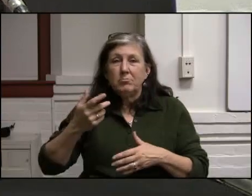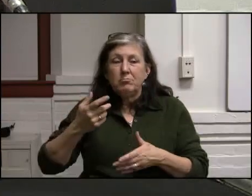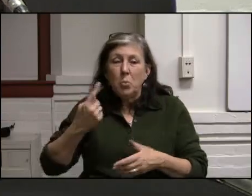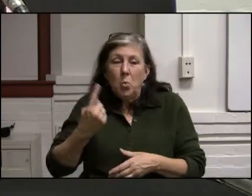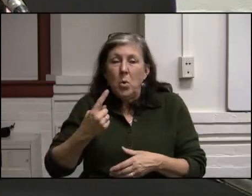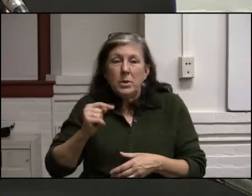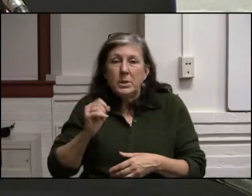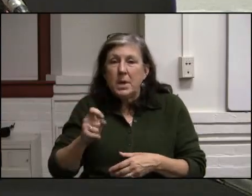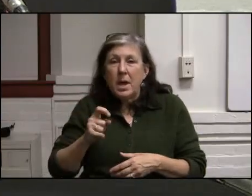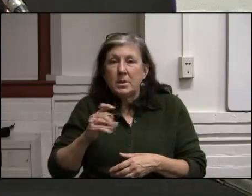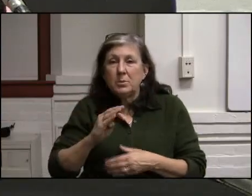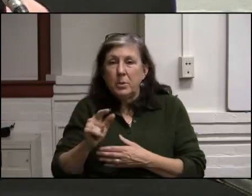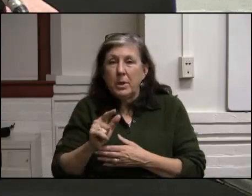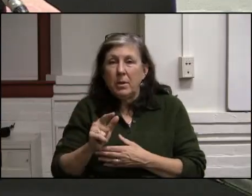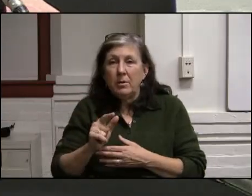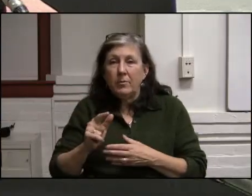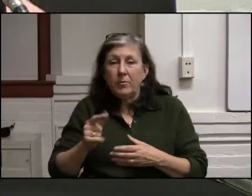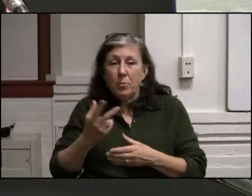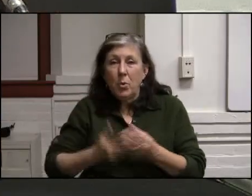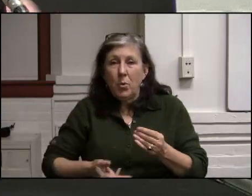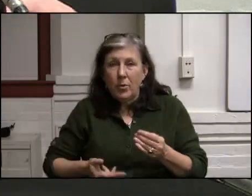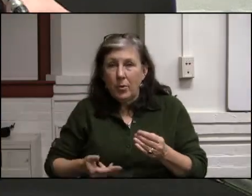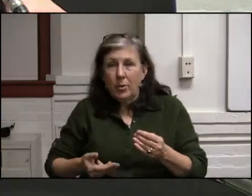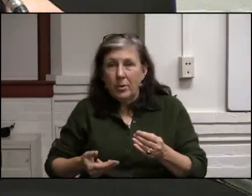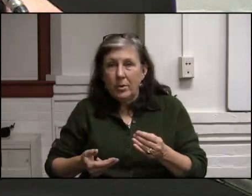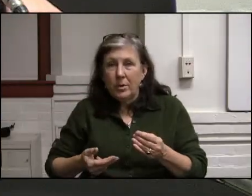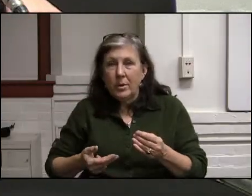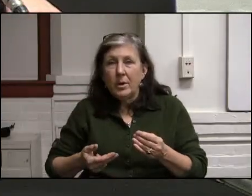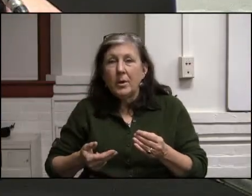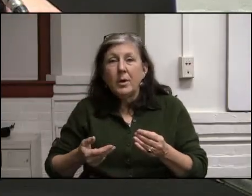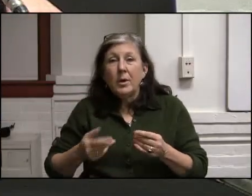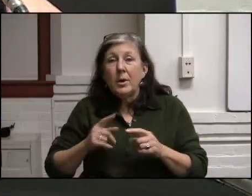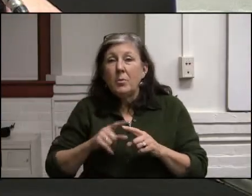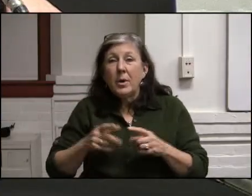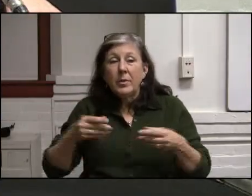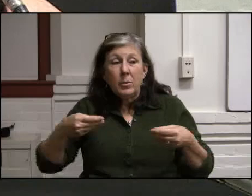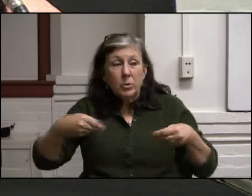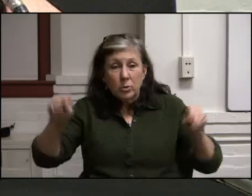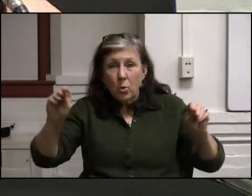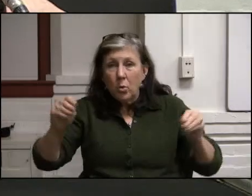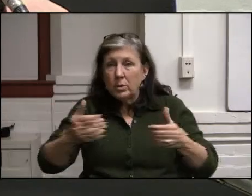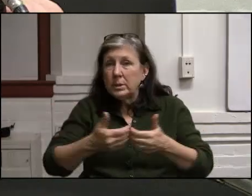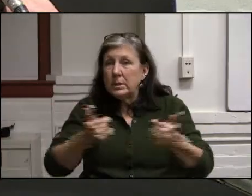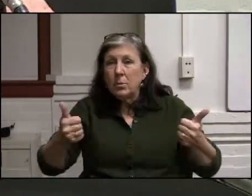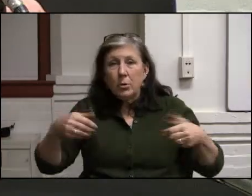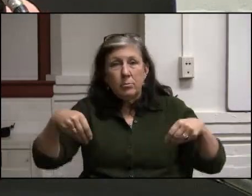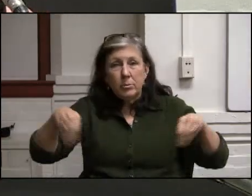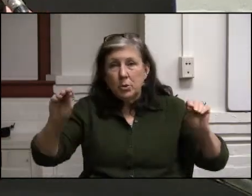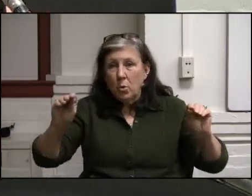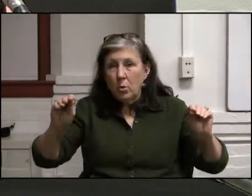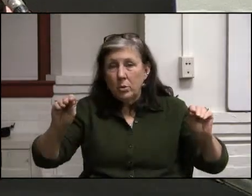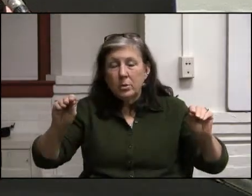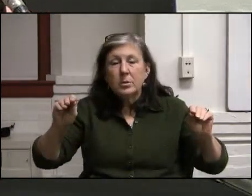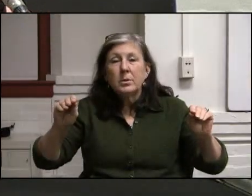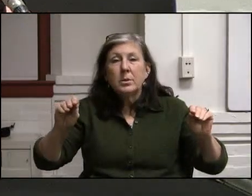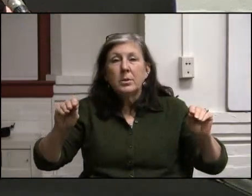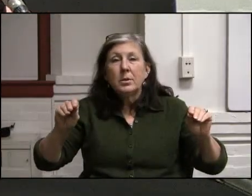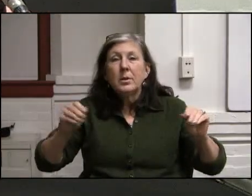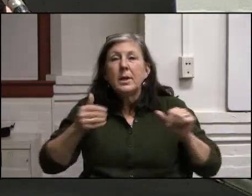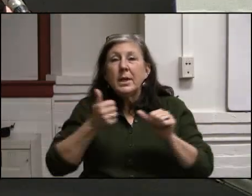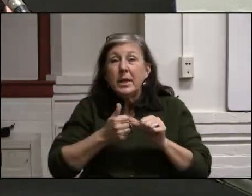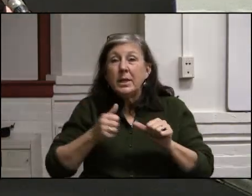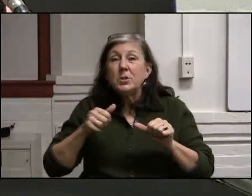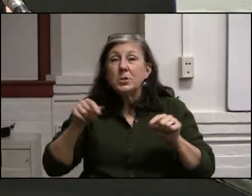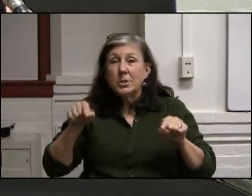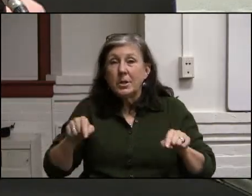bill, and they were sold off to separate parties. Each parcel had a house.